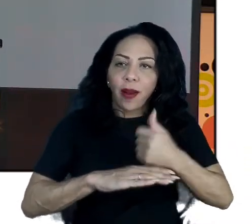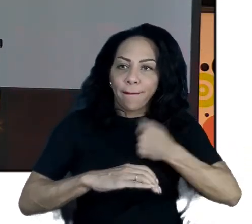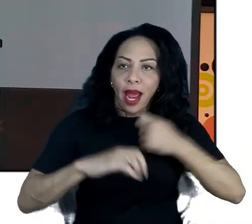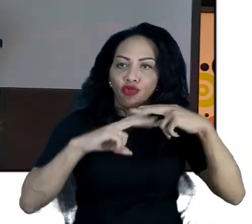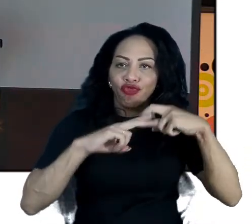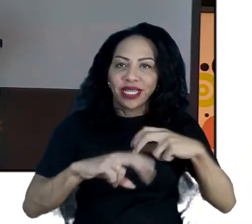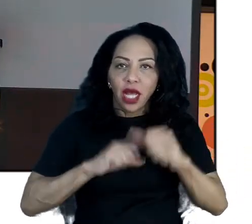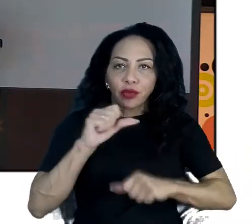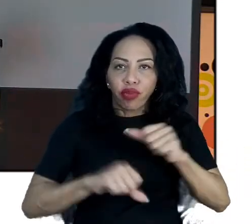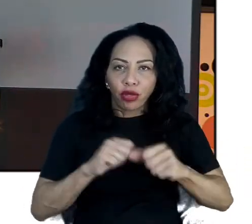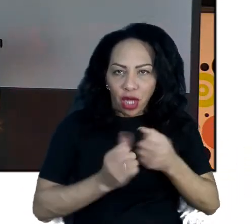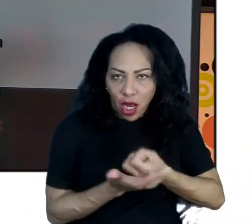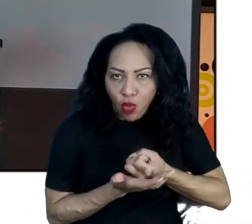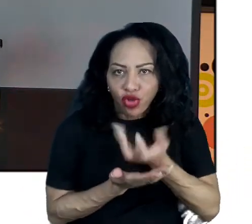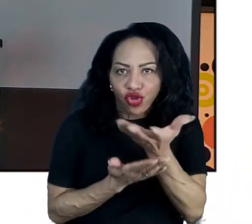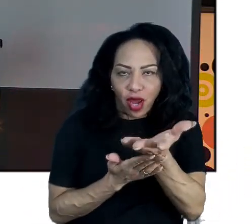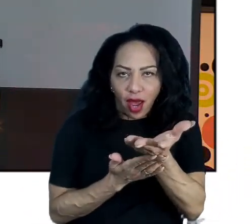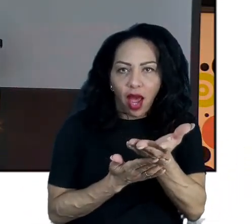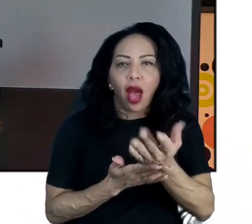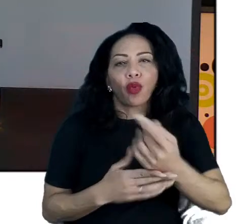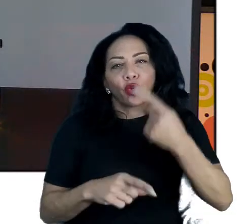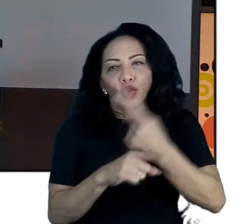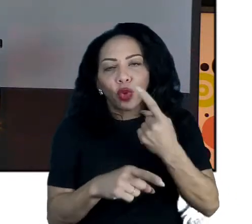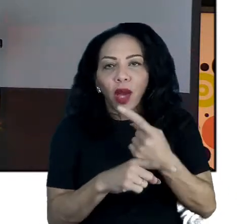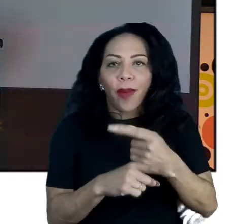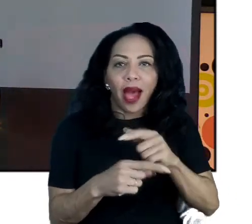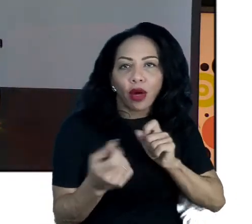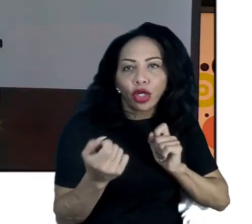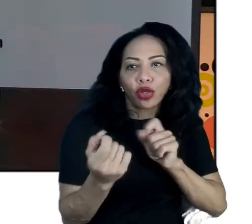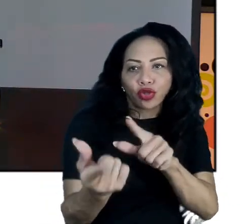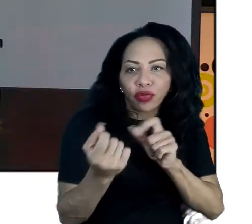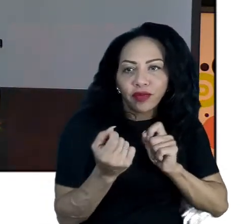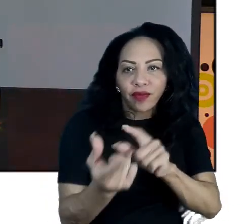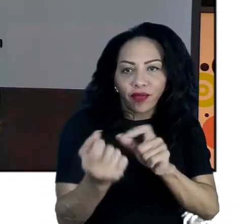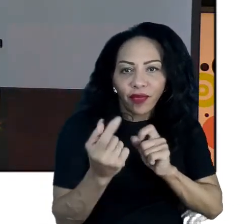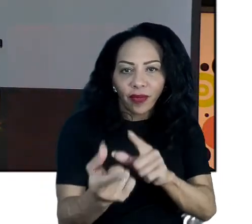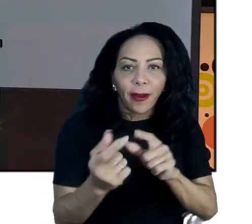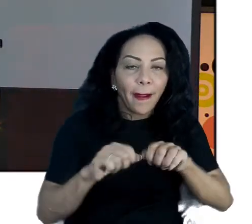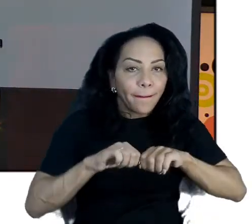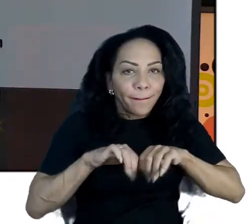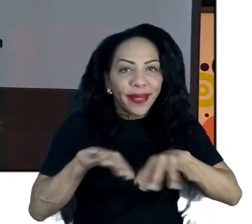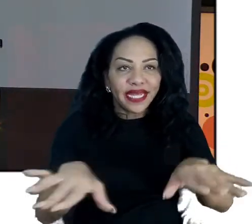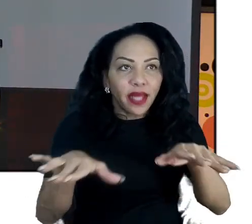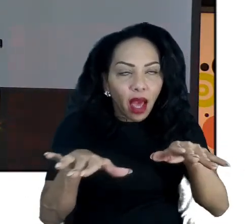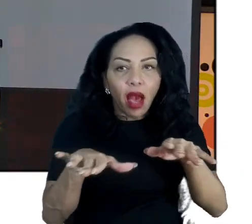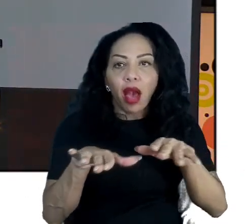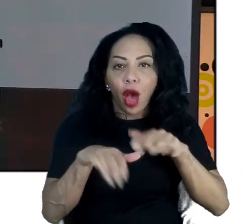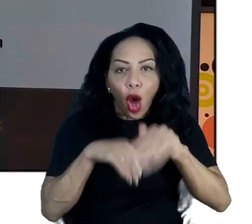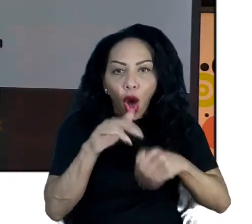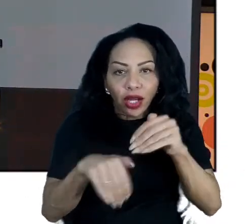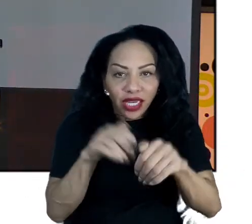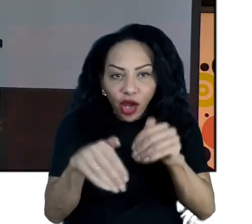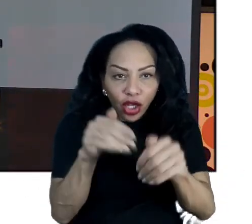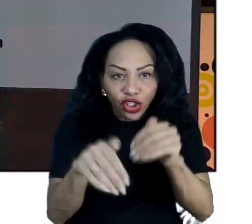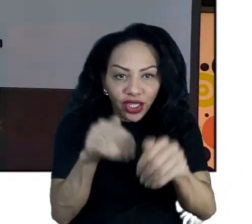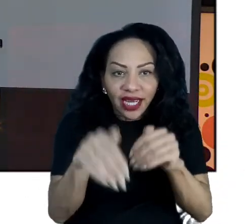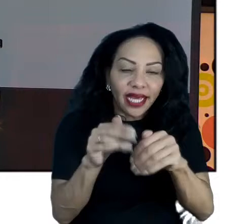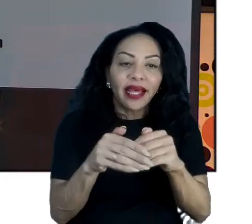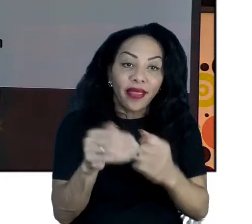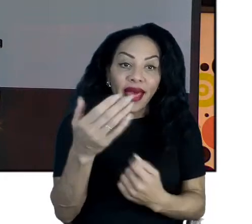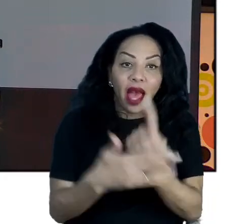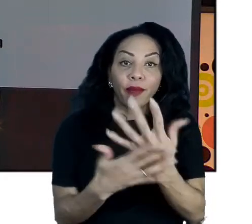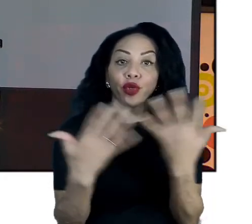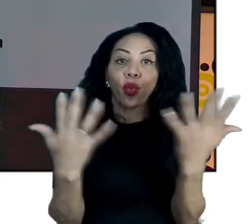and I'm going to talk about transmissions and media archaeology of gallery education, which took place at Arnolfini at the beginning